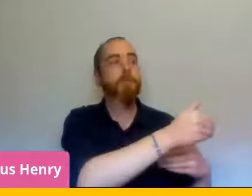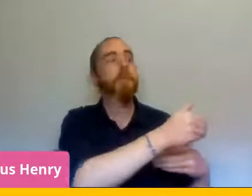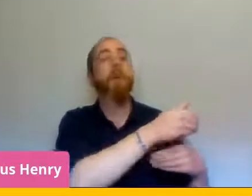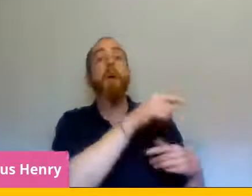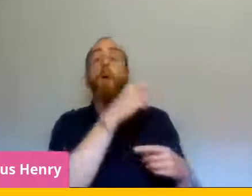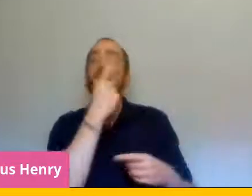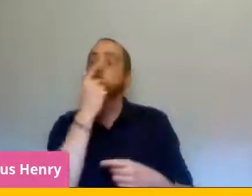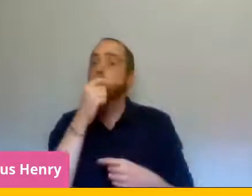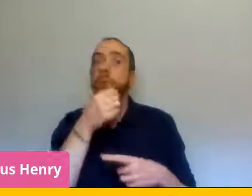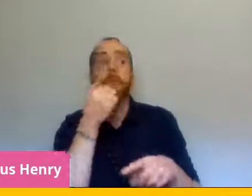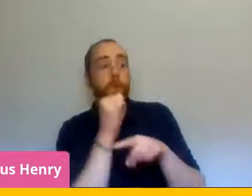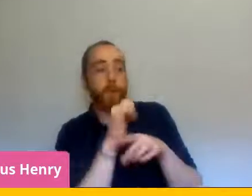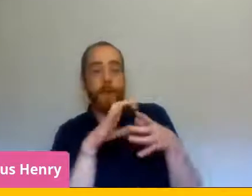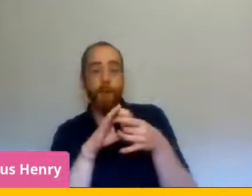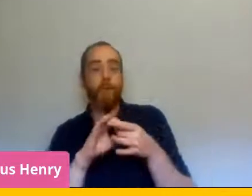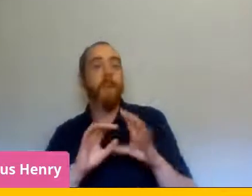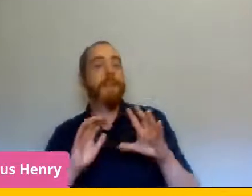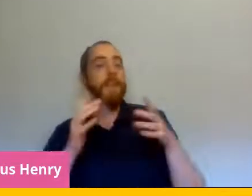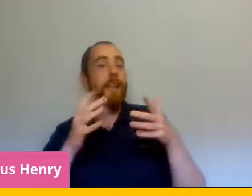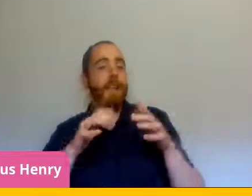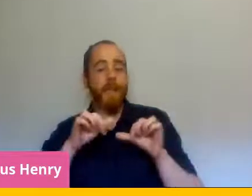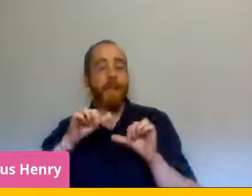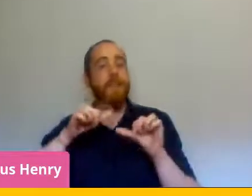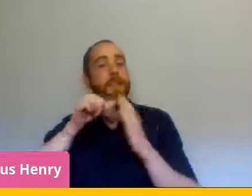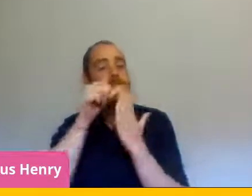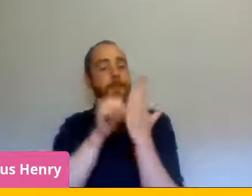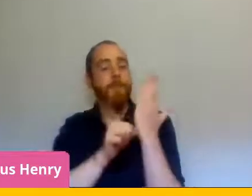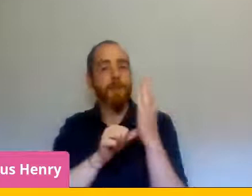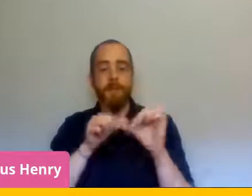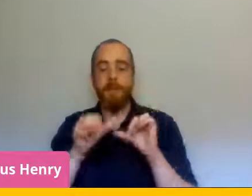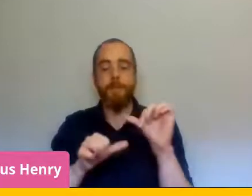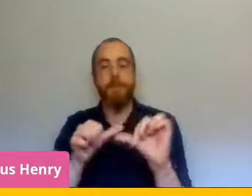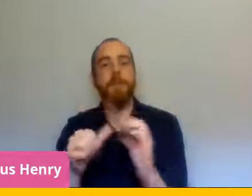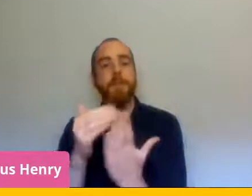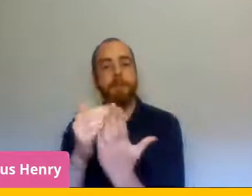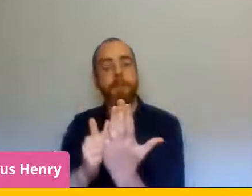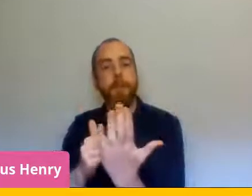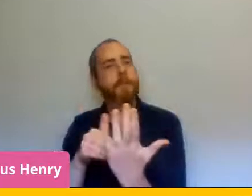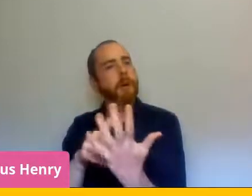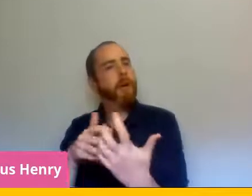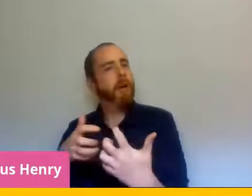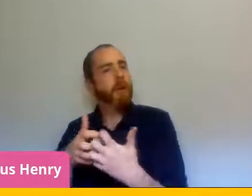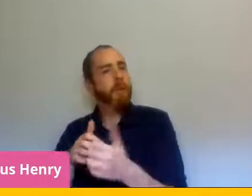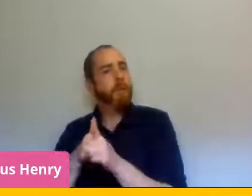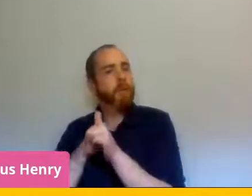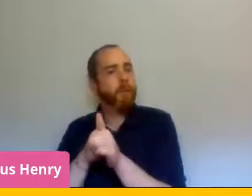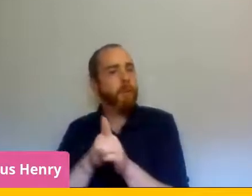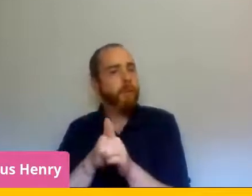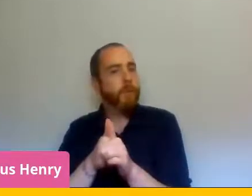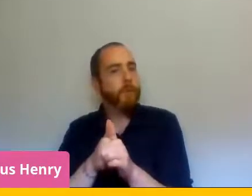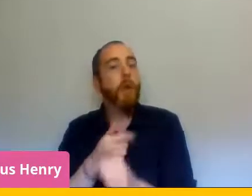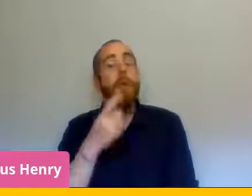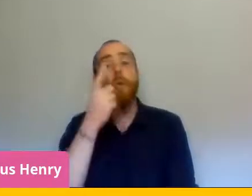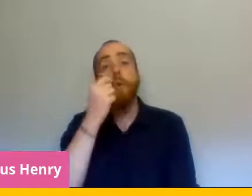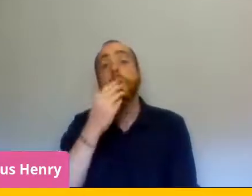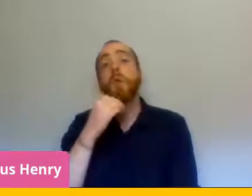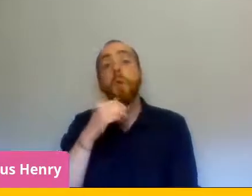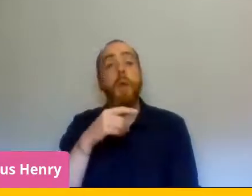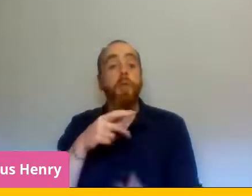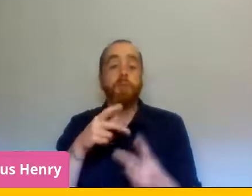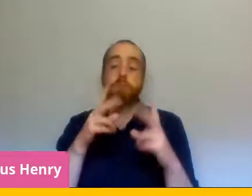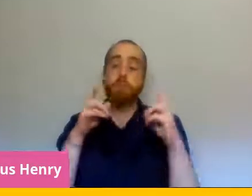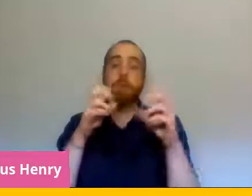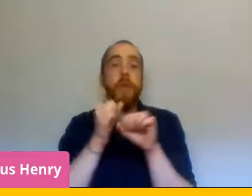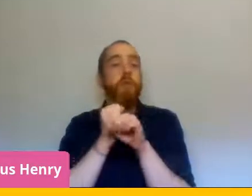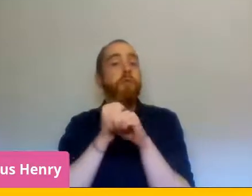steps. But what we can do to support that is to request and use stress risk assessment. So if you're being asked to